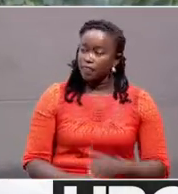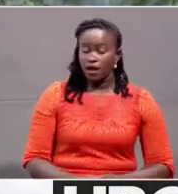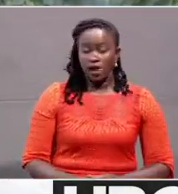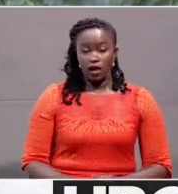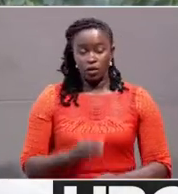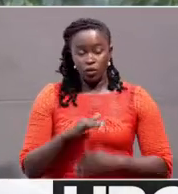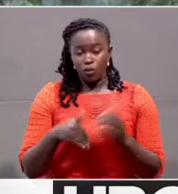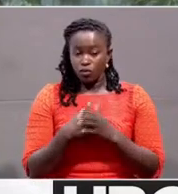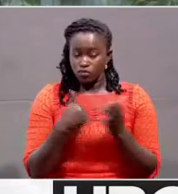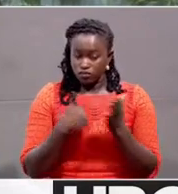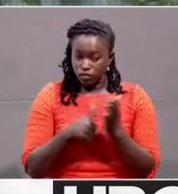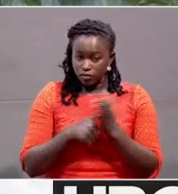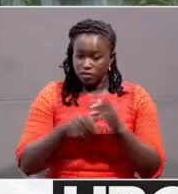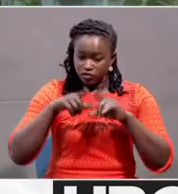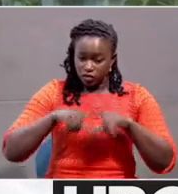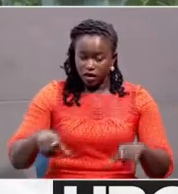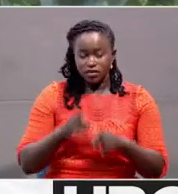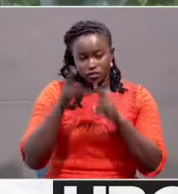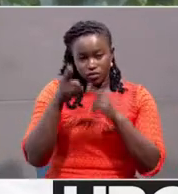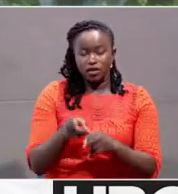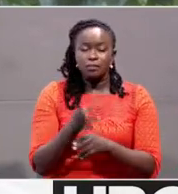floor.